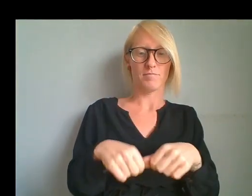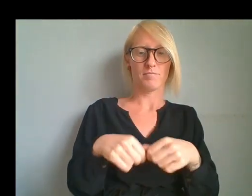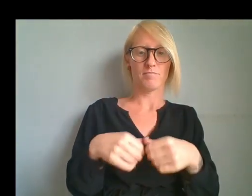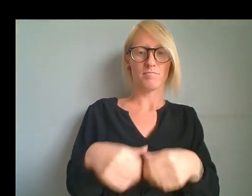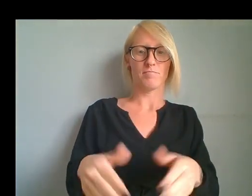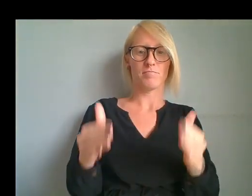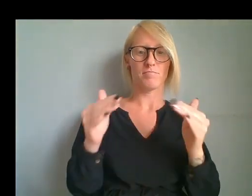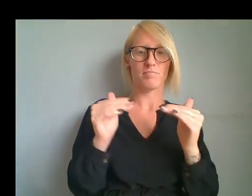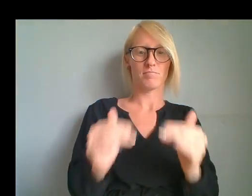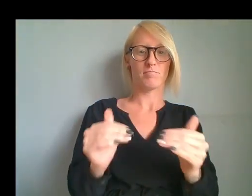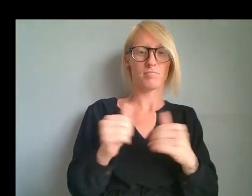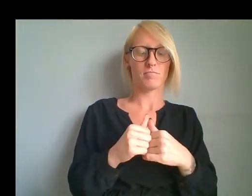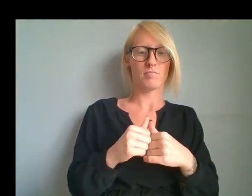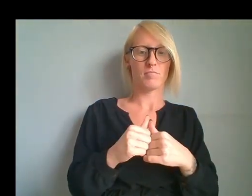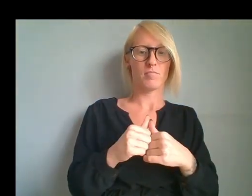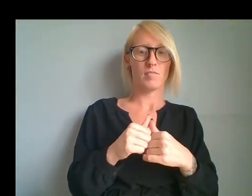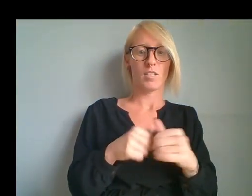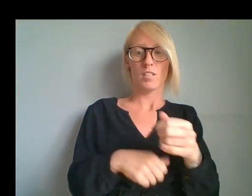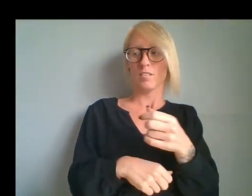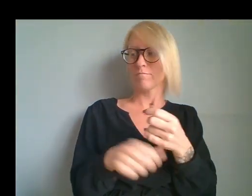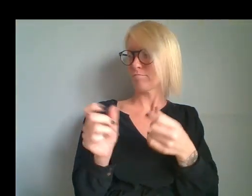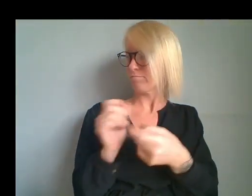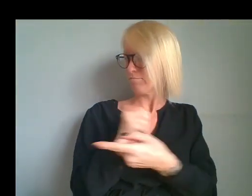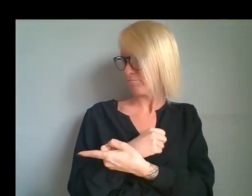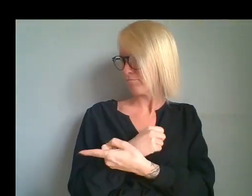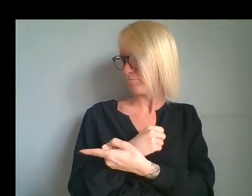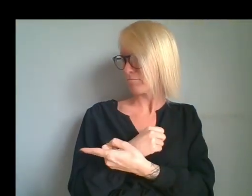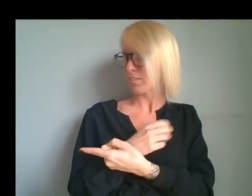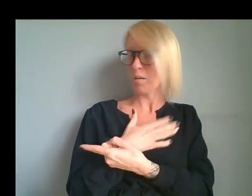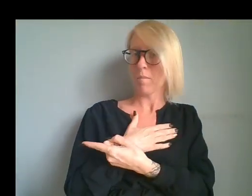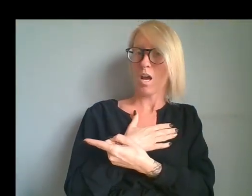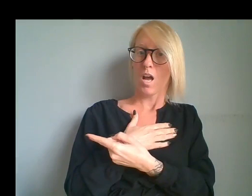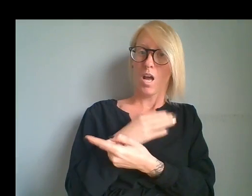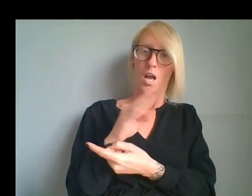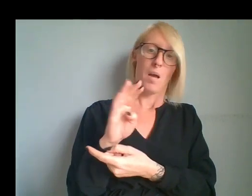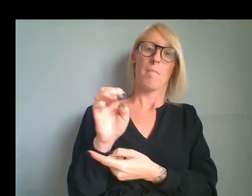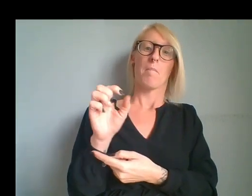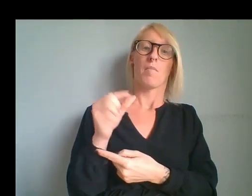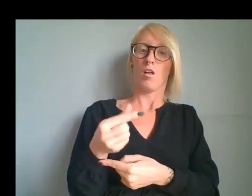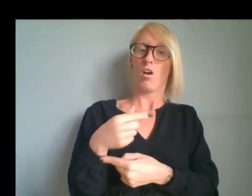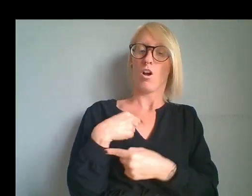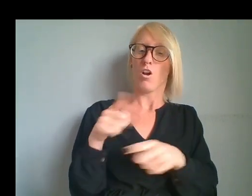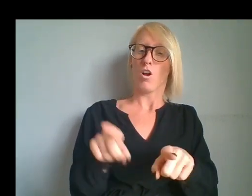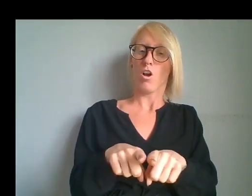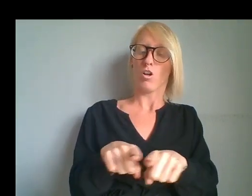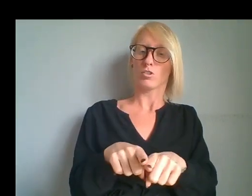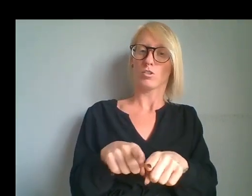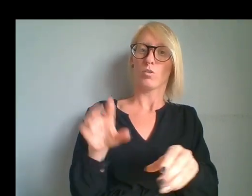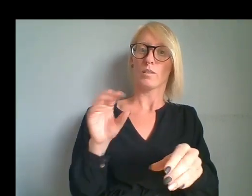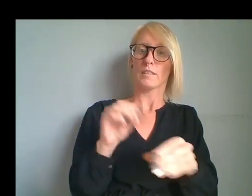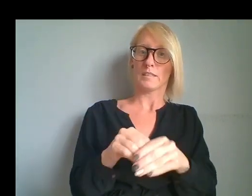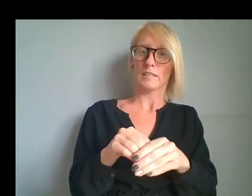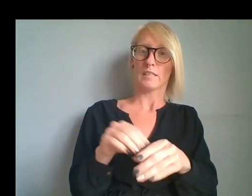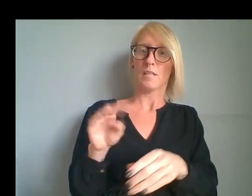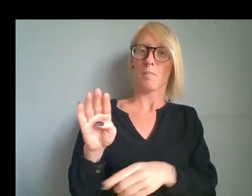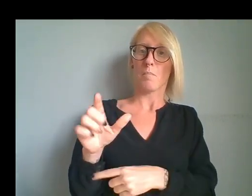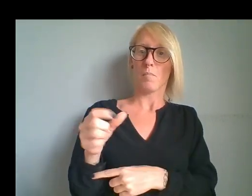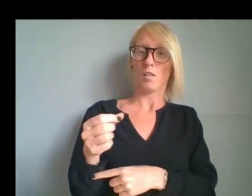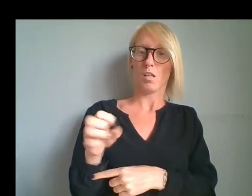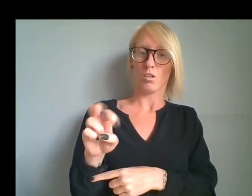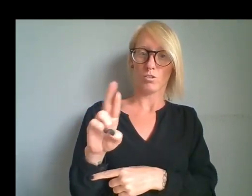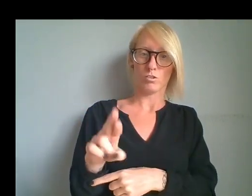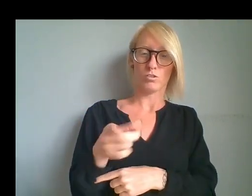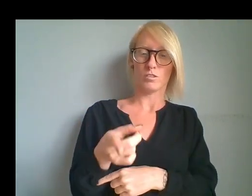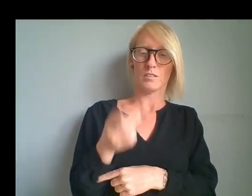Okay, this is what I mean with the templates. This is my blog, and this is also in Blogger, but you can see it has a little bit of a